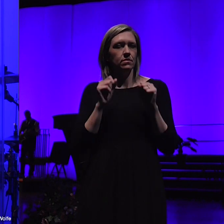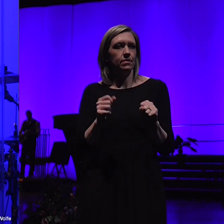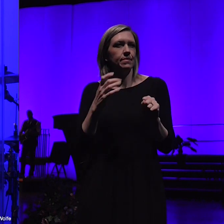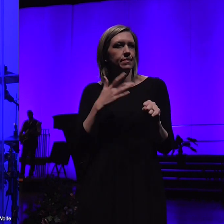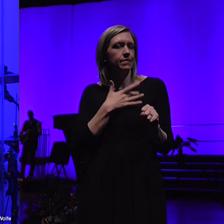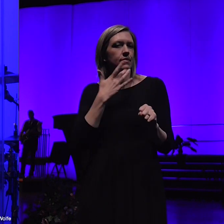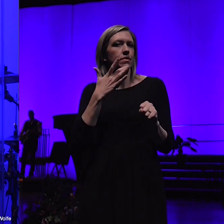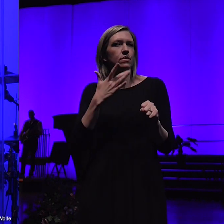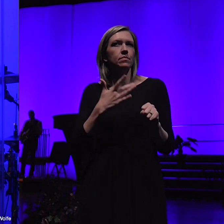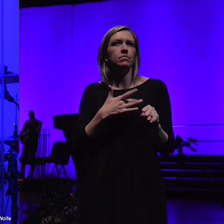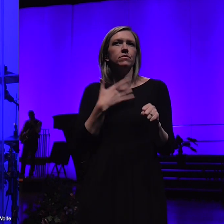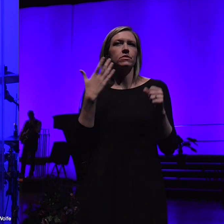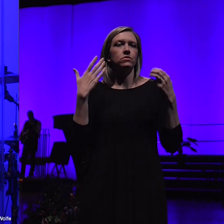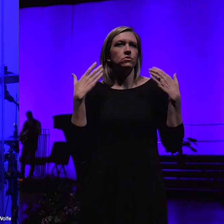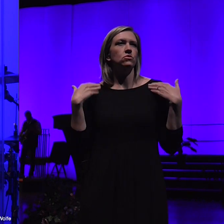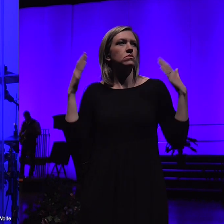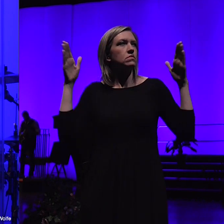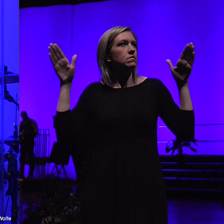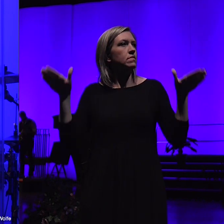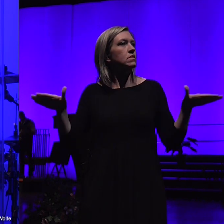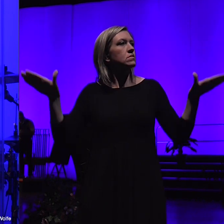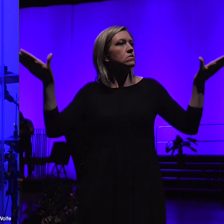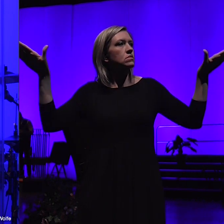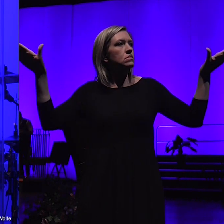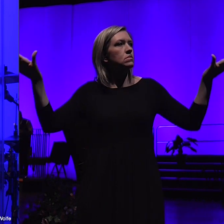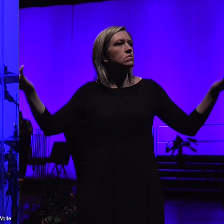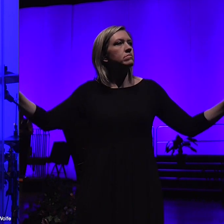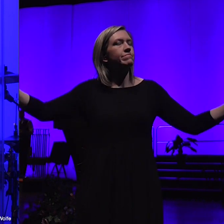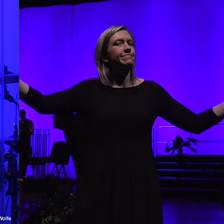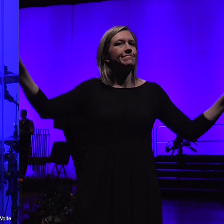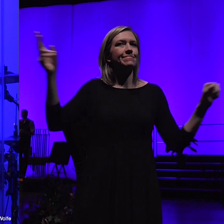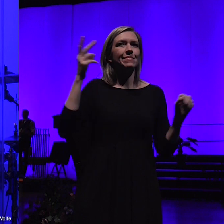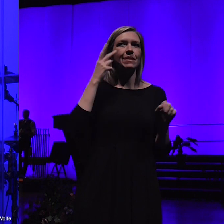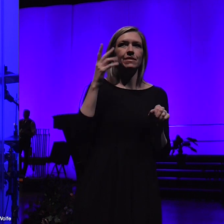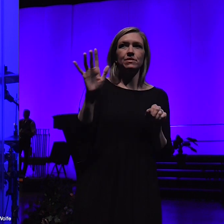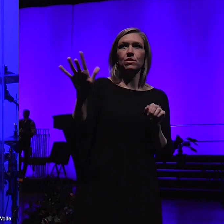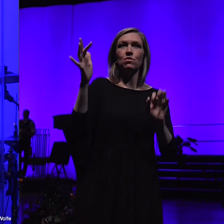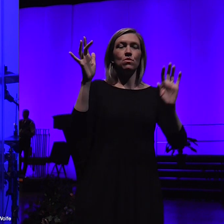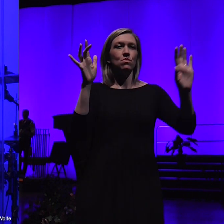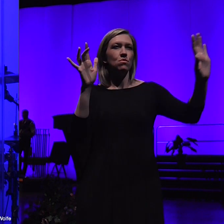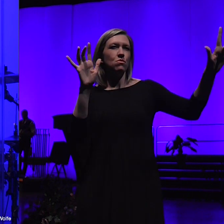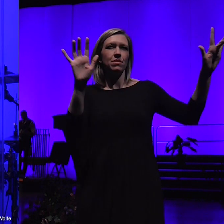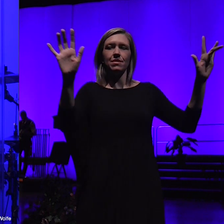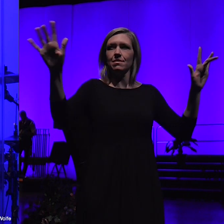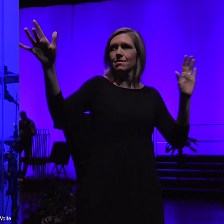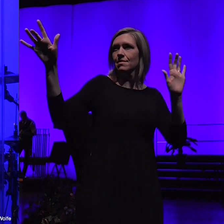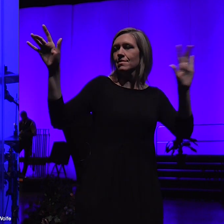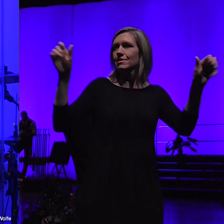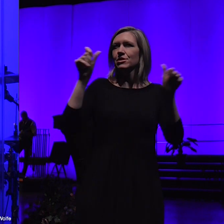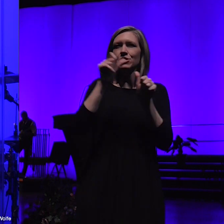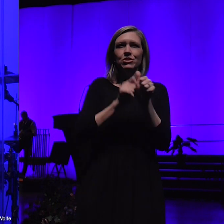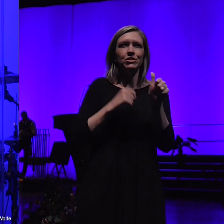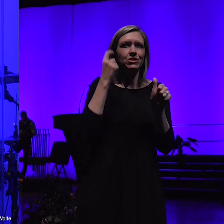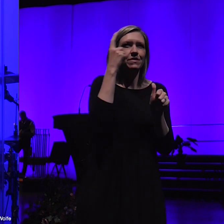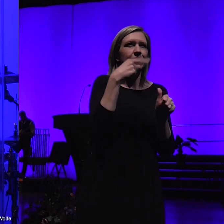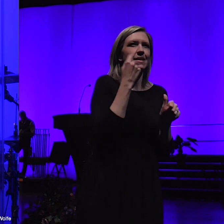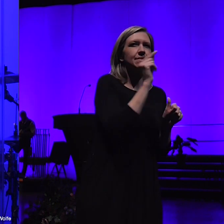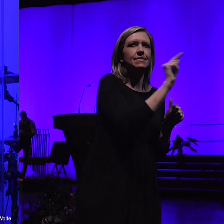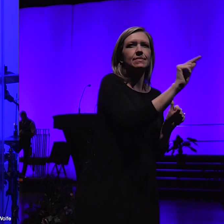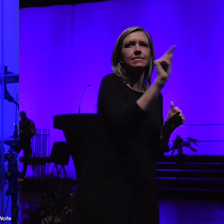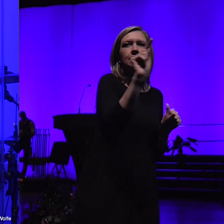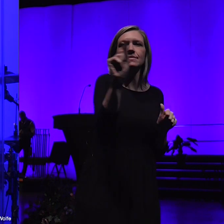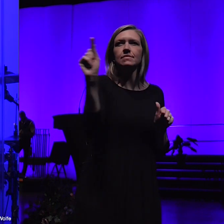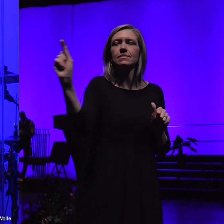grace. I can hear the brush of angel wings. I see glory on each